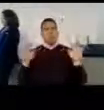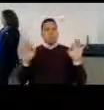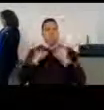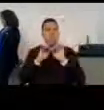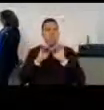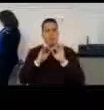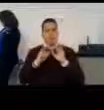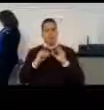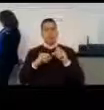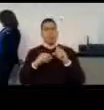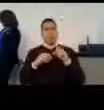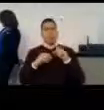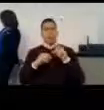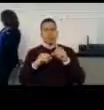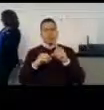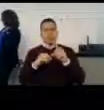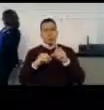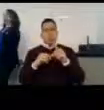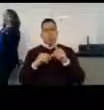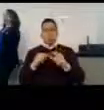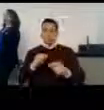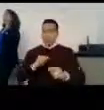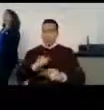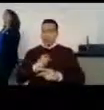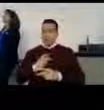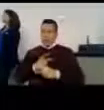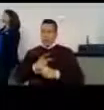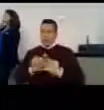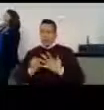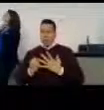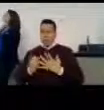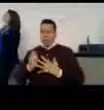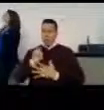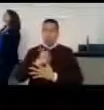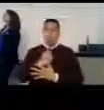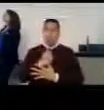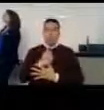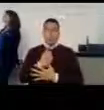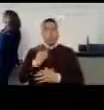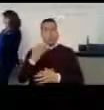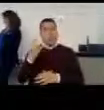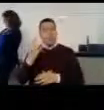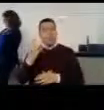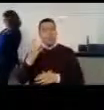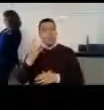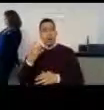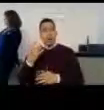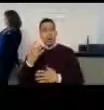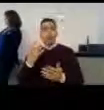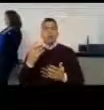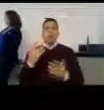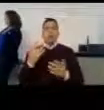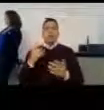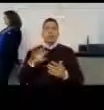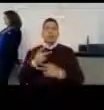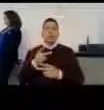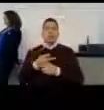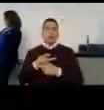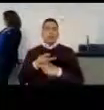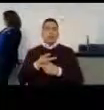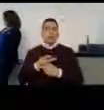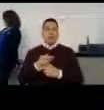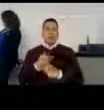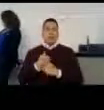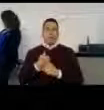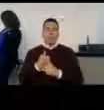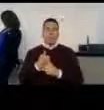important that you put self-care at the top of your list, yes? Because it's important that you have to take care